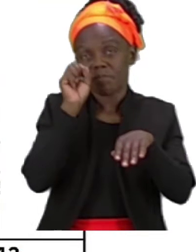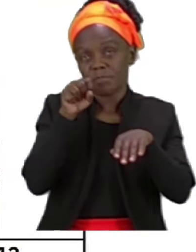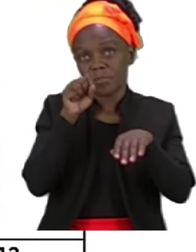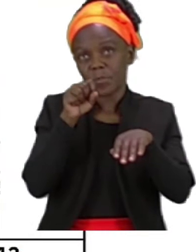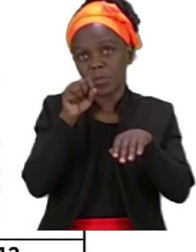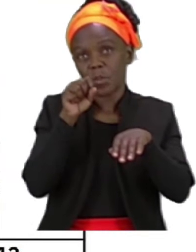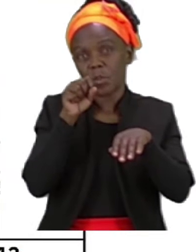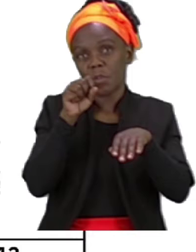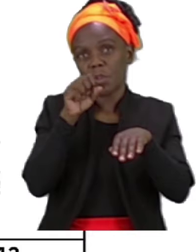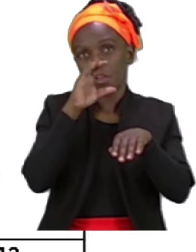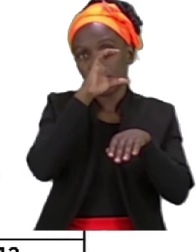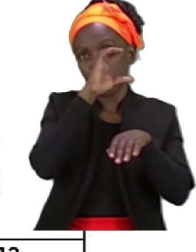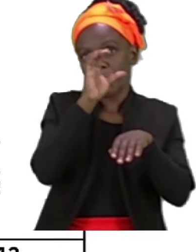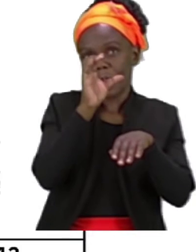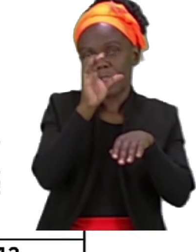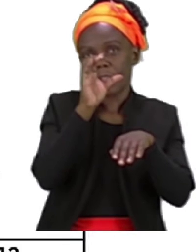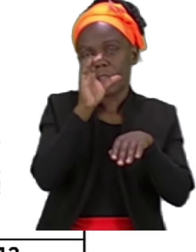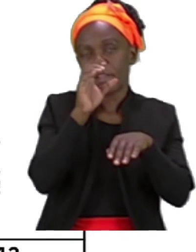March. March of